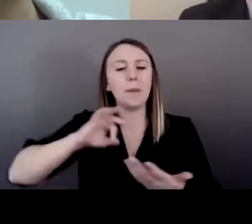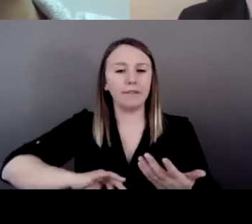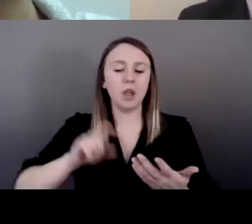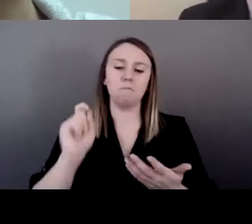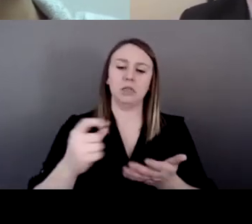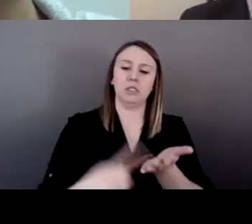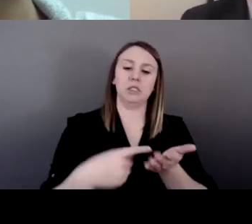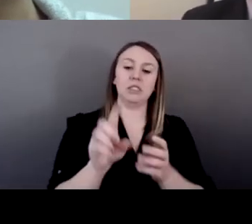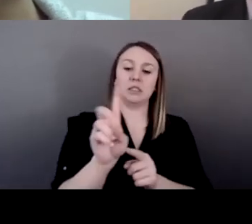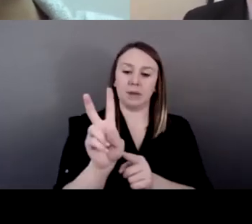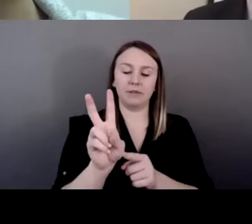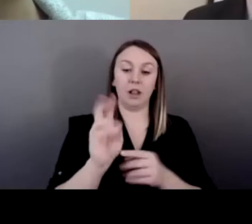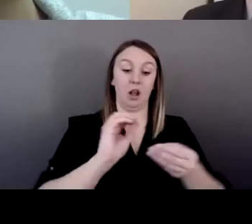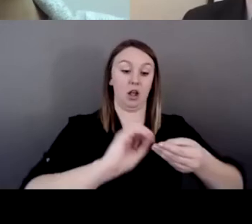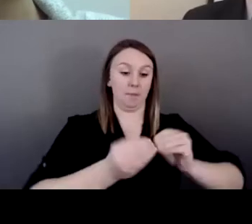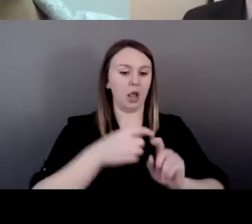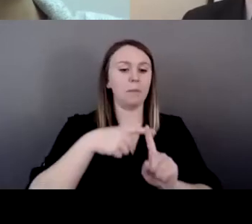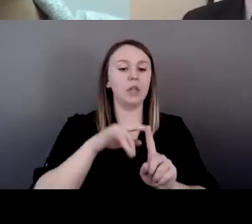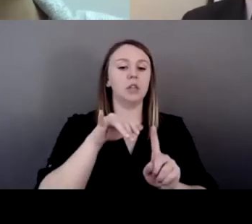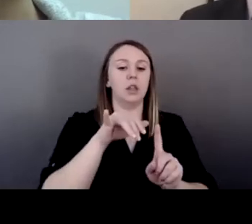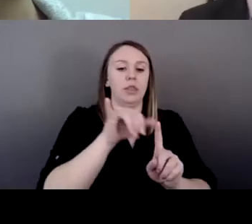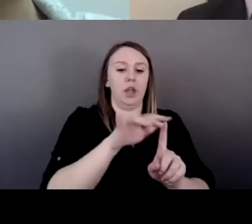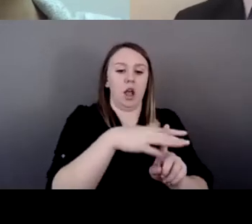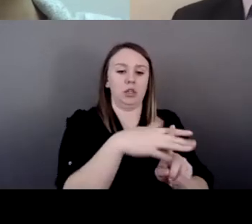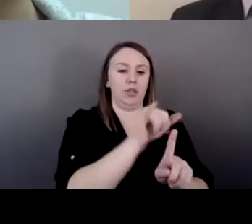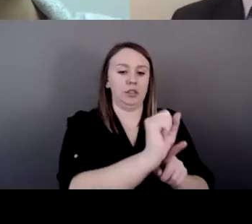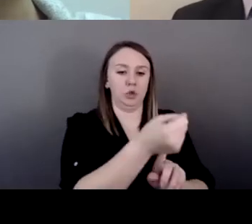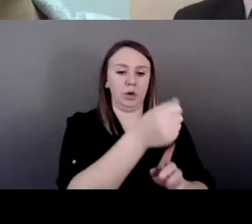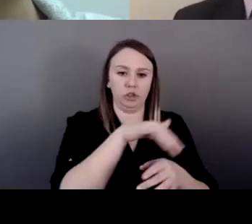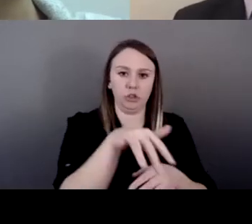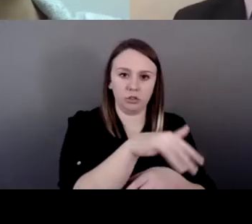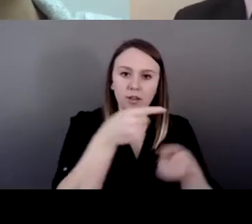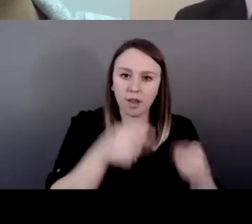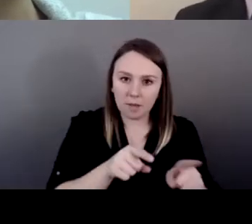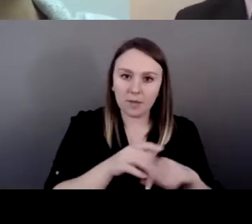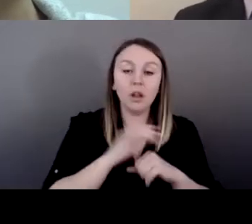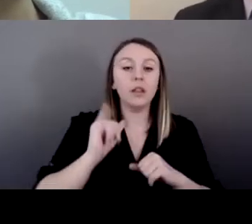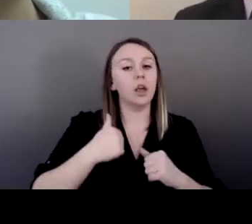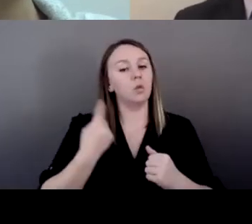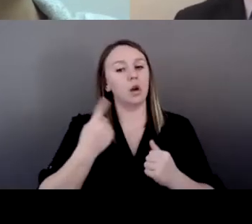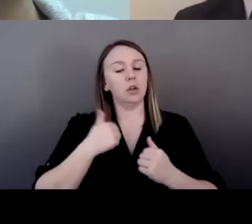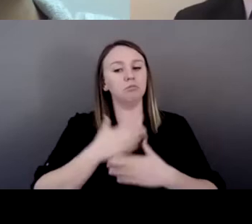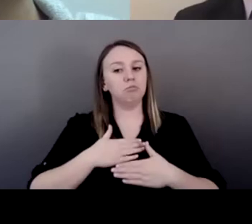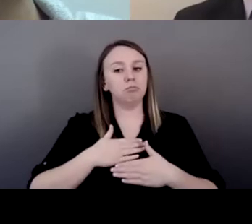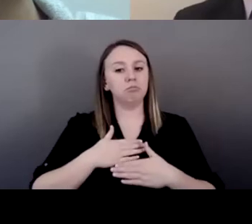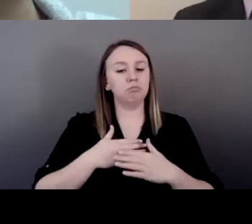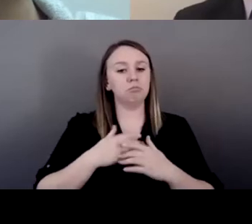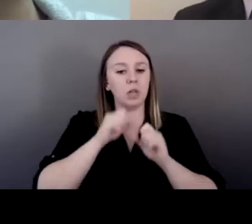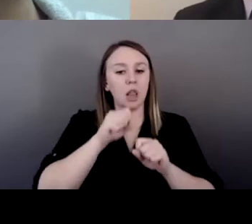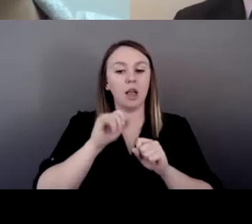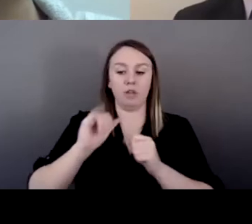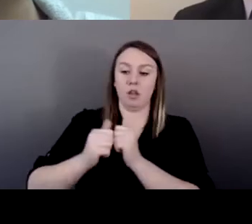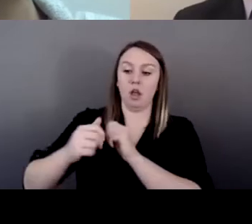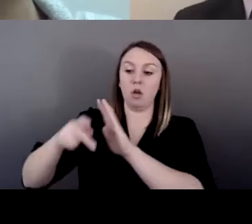in the context that they're in. And that's what I do really appreciate about the way public policy is